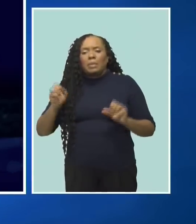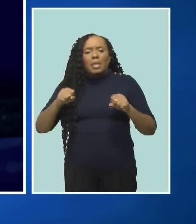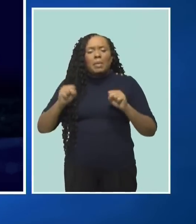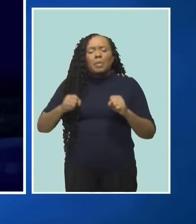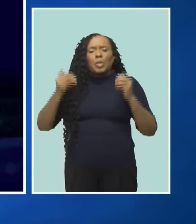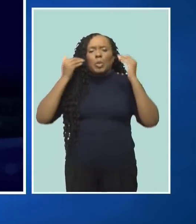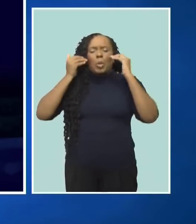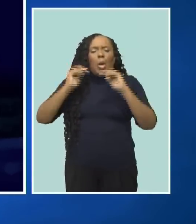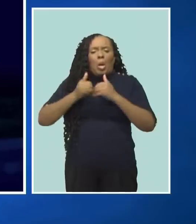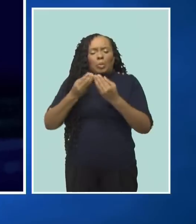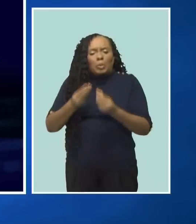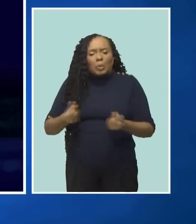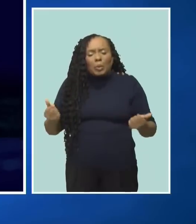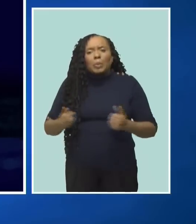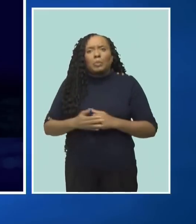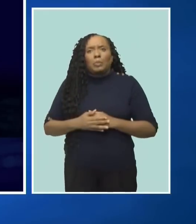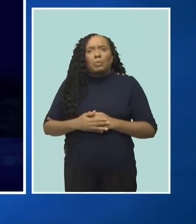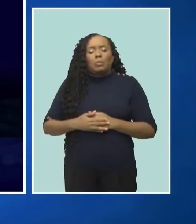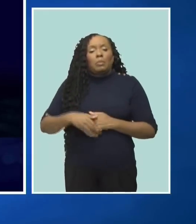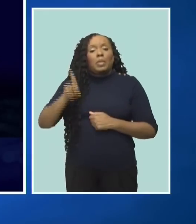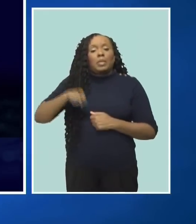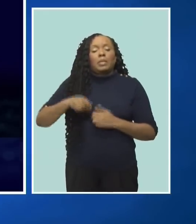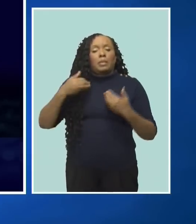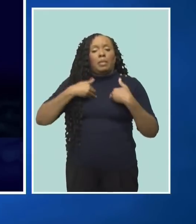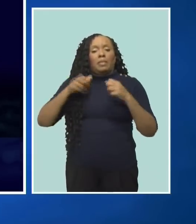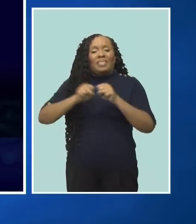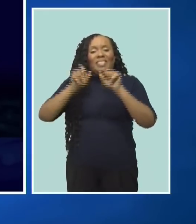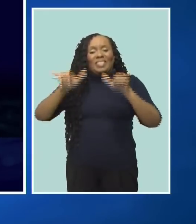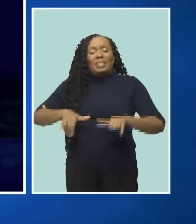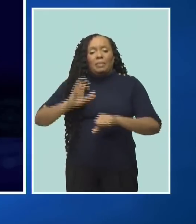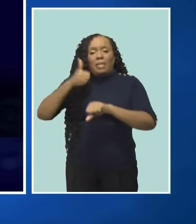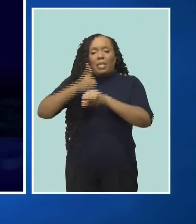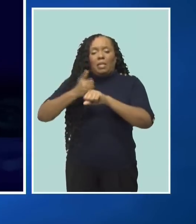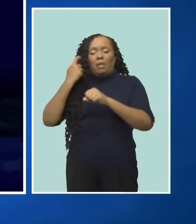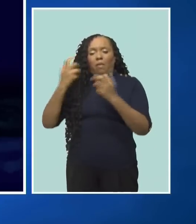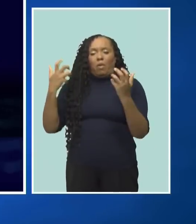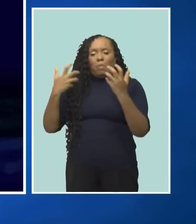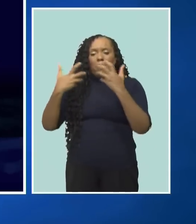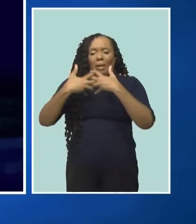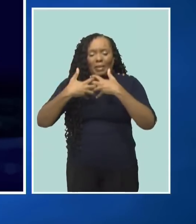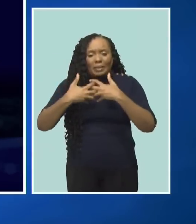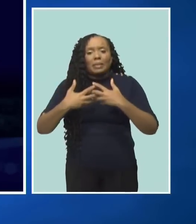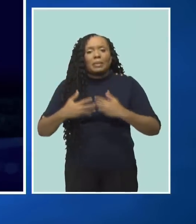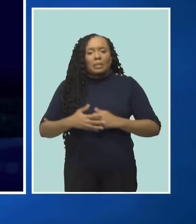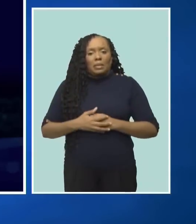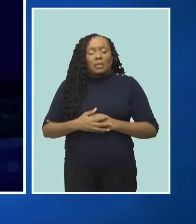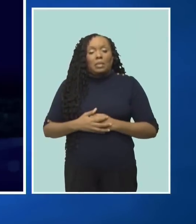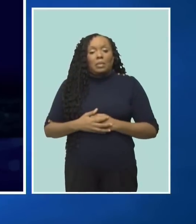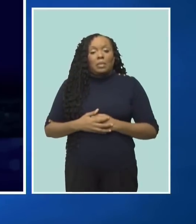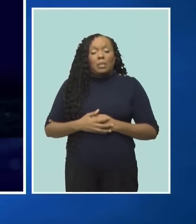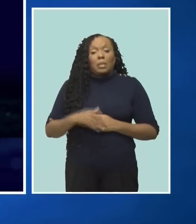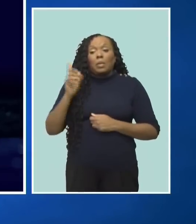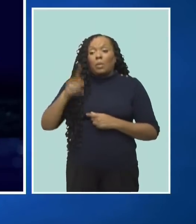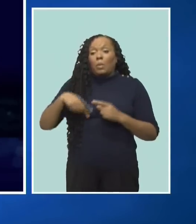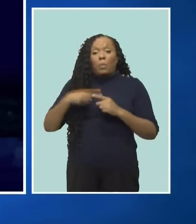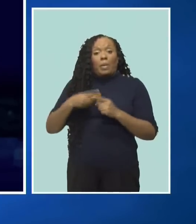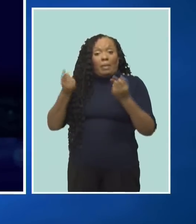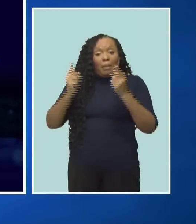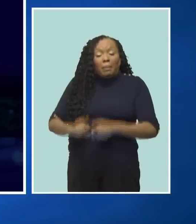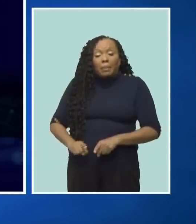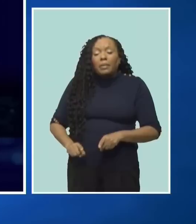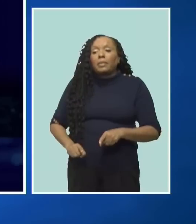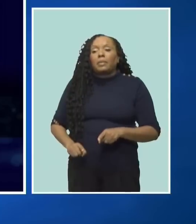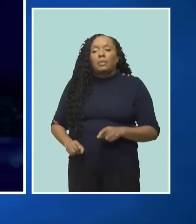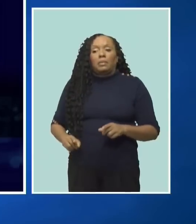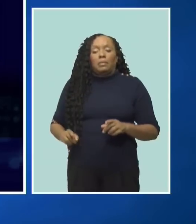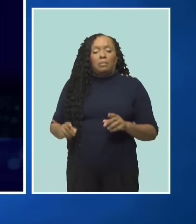towards yes, and with systems that match. So we expect that such a sandbox will attract entrepreneurs in a range